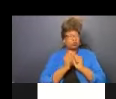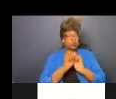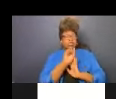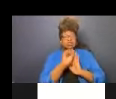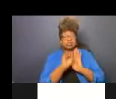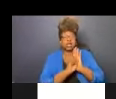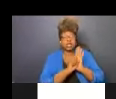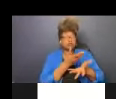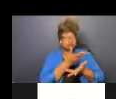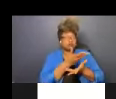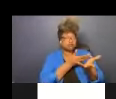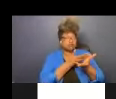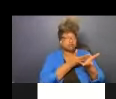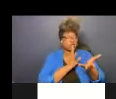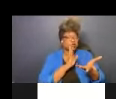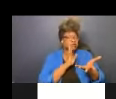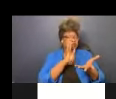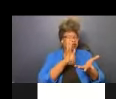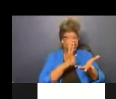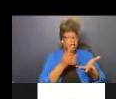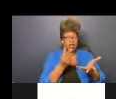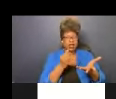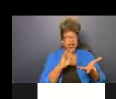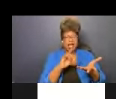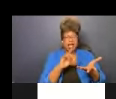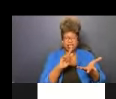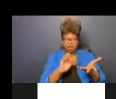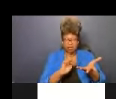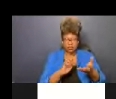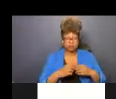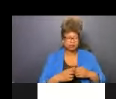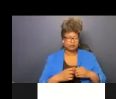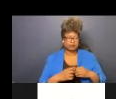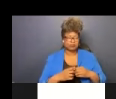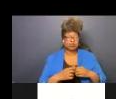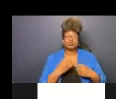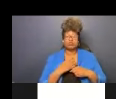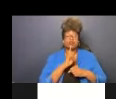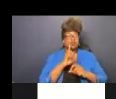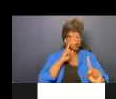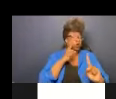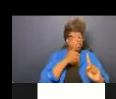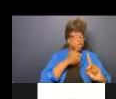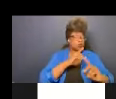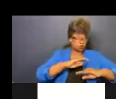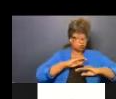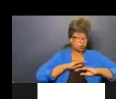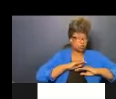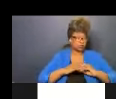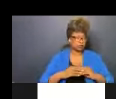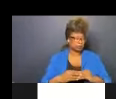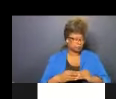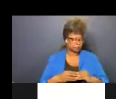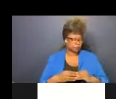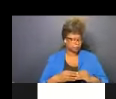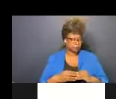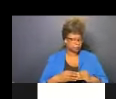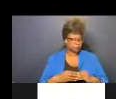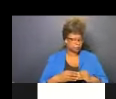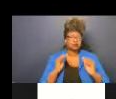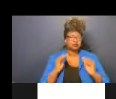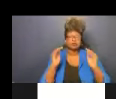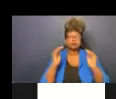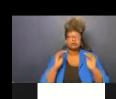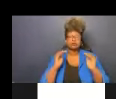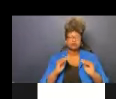these types of projects. So Green Acres goals are met, but also our climate resilience goals. And then the next goal